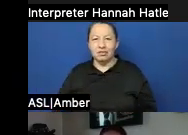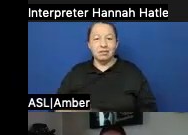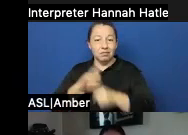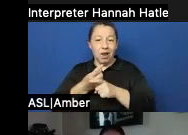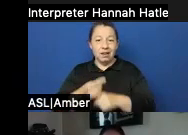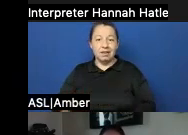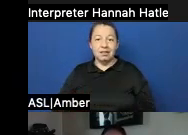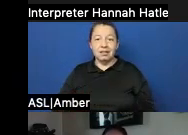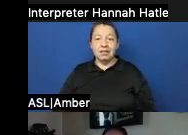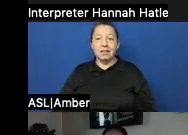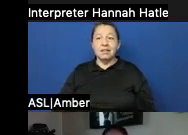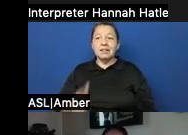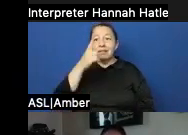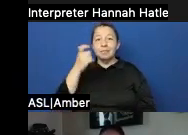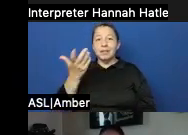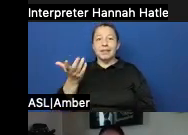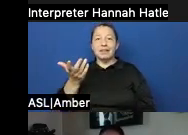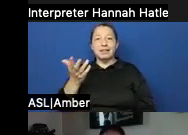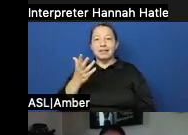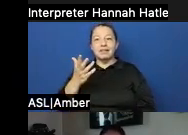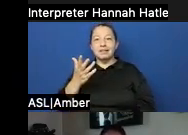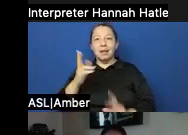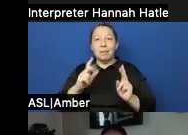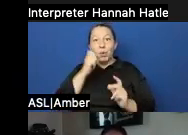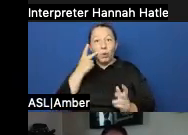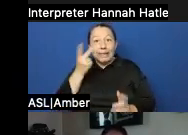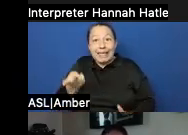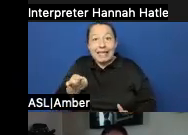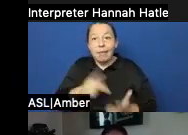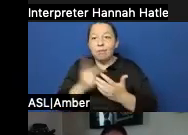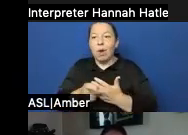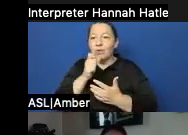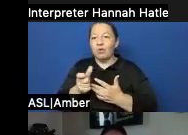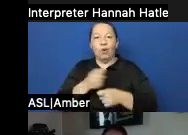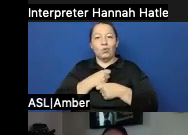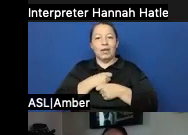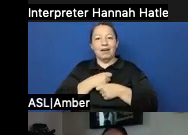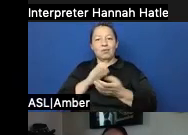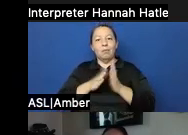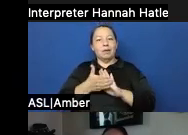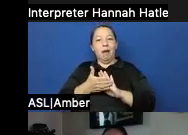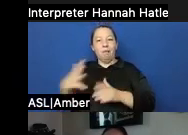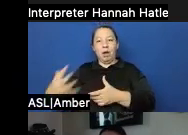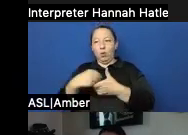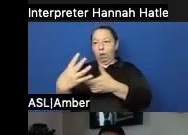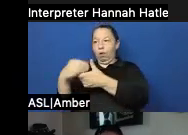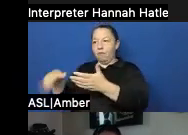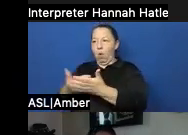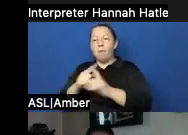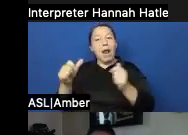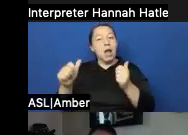Because they're often invisible. Sometimes programs just aren't made to be inclusive, but I challenge you all to do that every time, all the